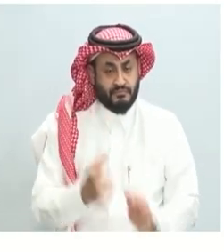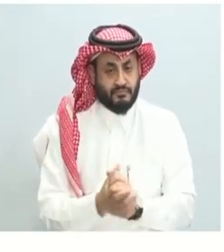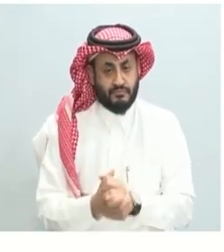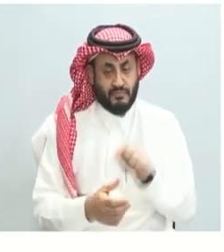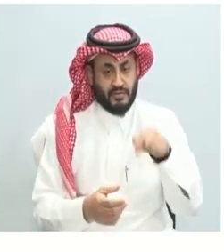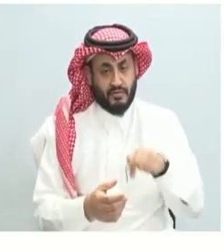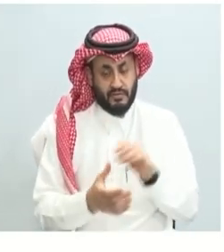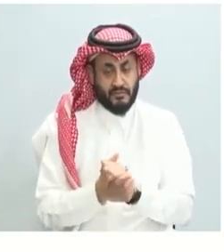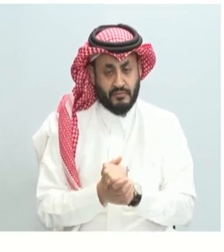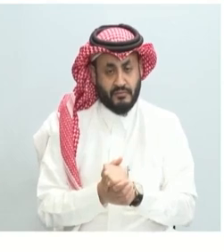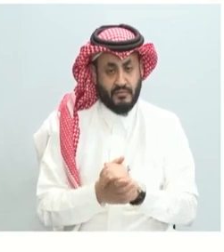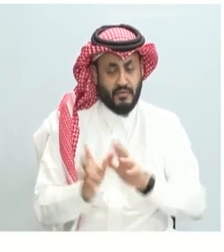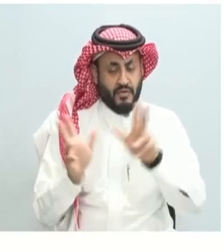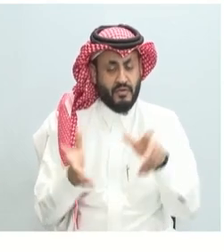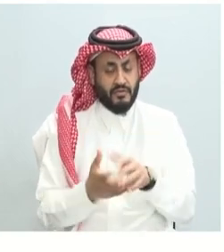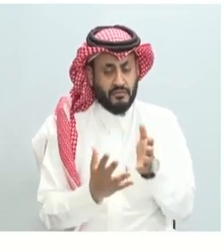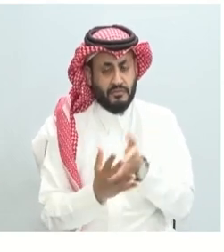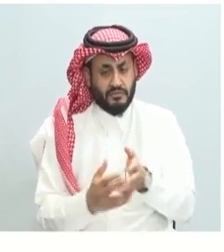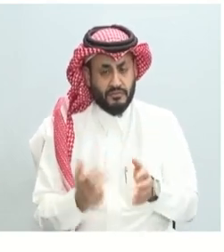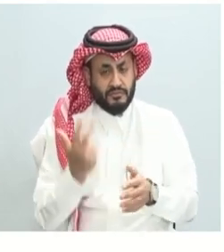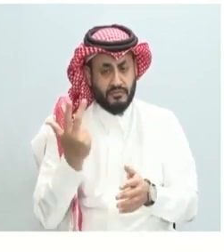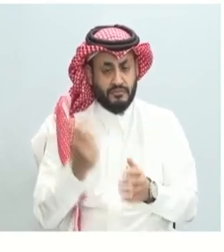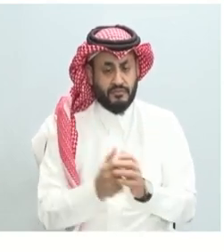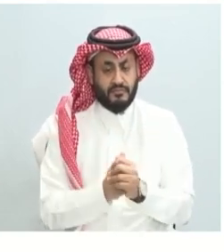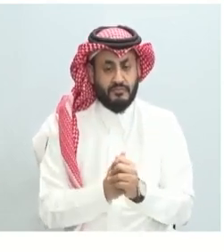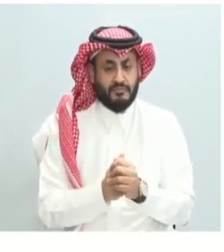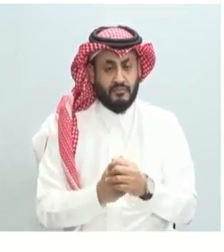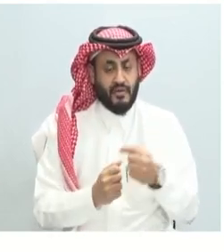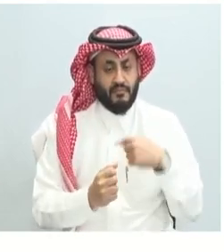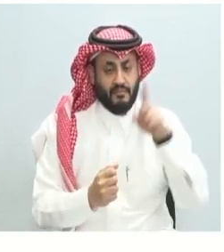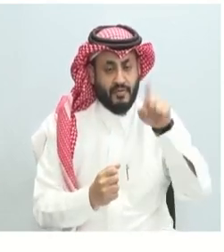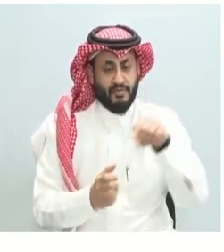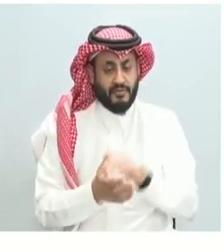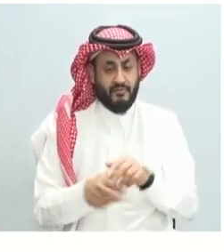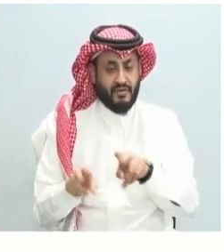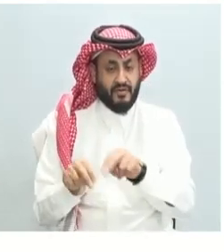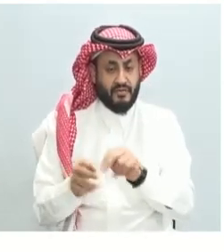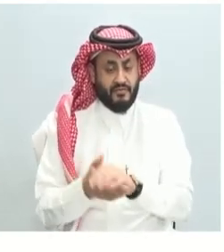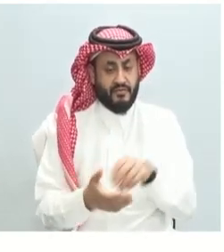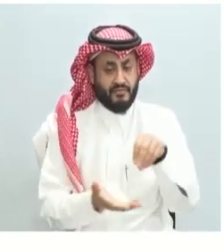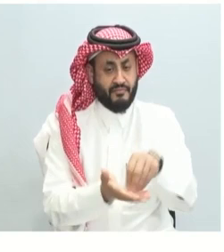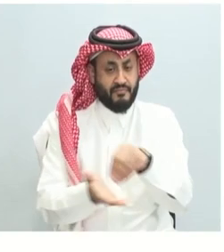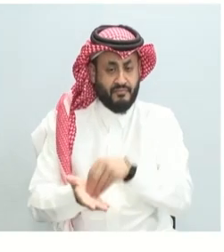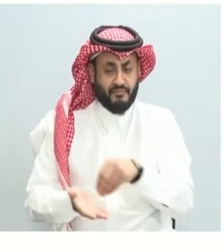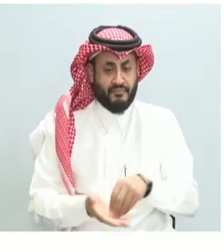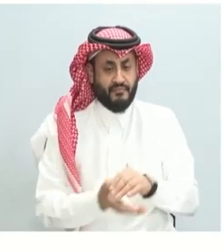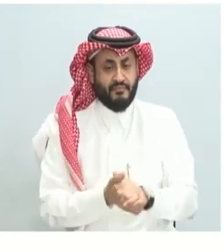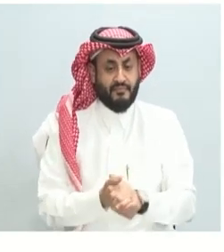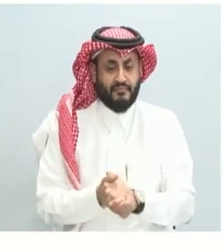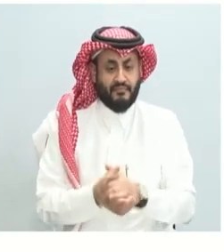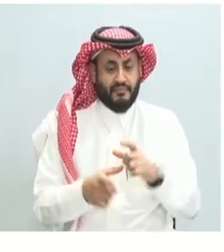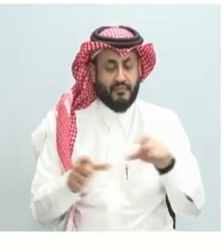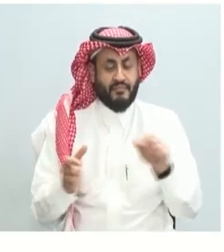and today, inshallah, we will cover Unit 3. My Day, Animals, Places, and the lesson